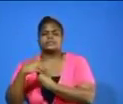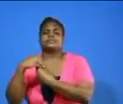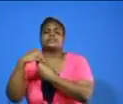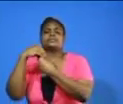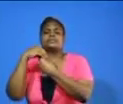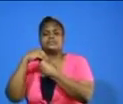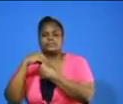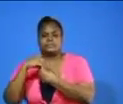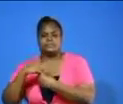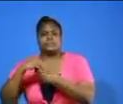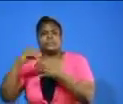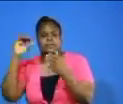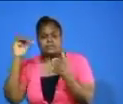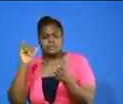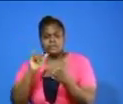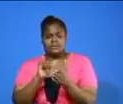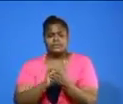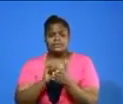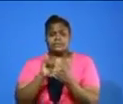in thy